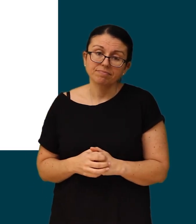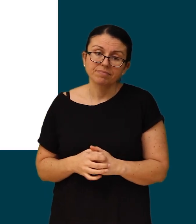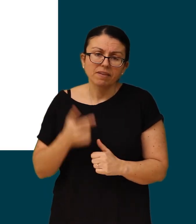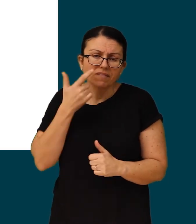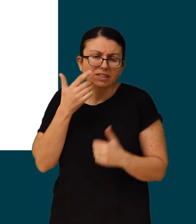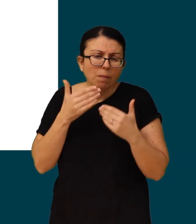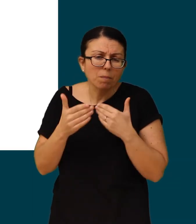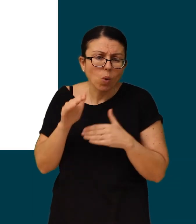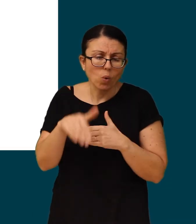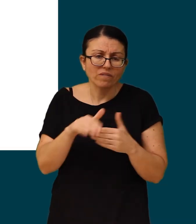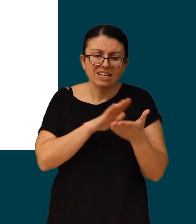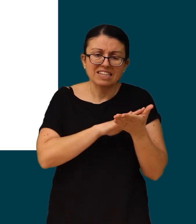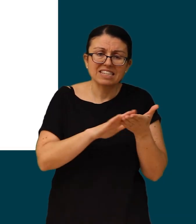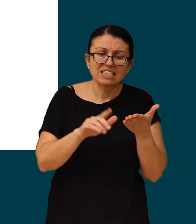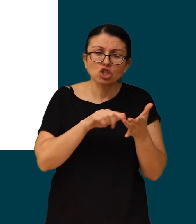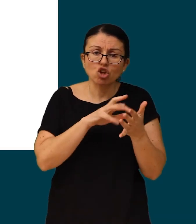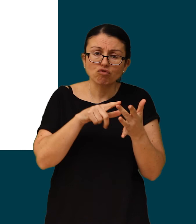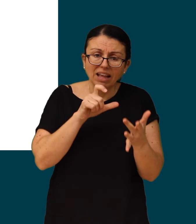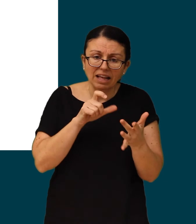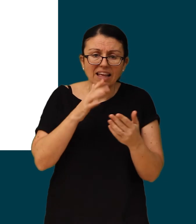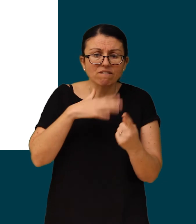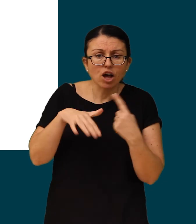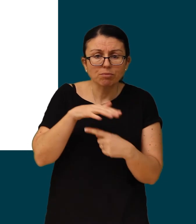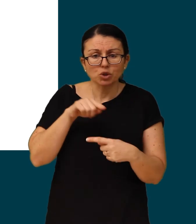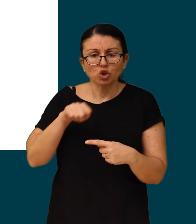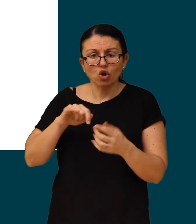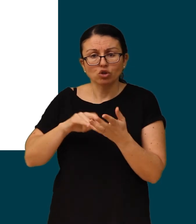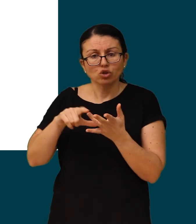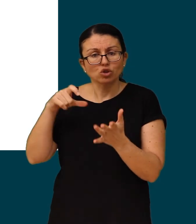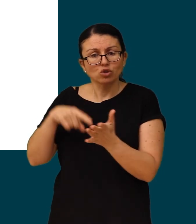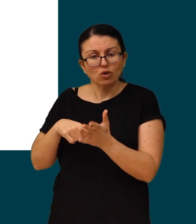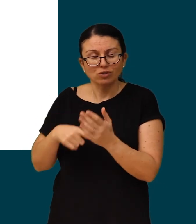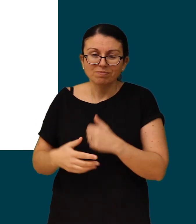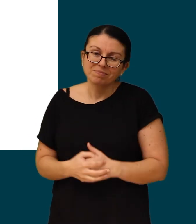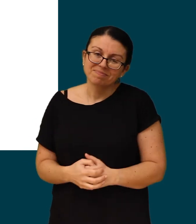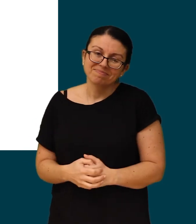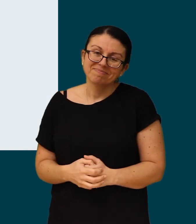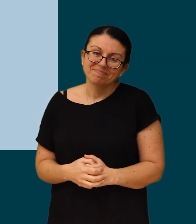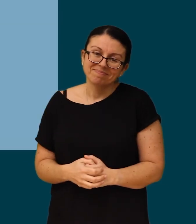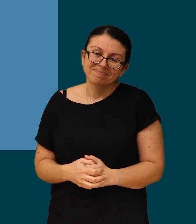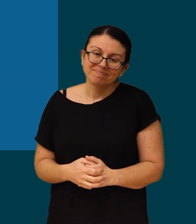To find out more, visit historicenvironment.scot.